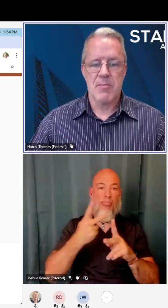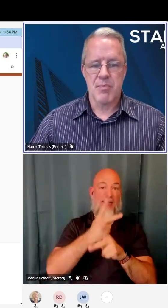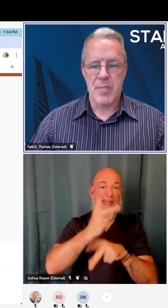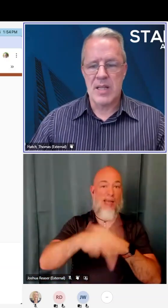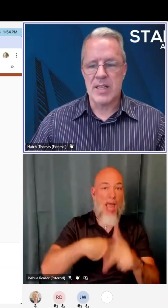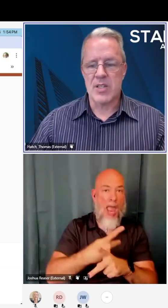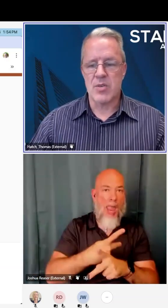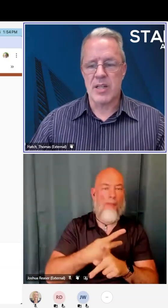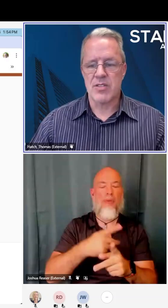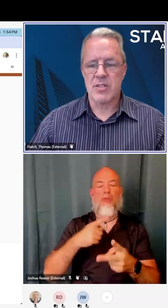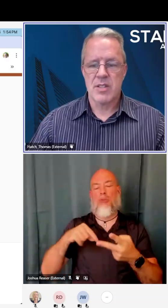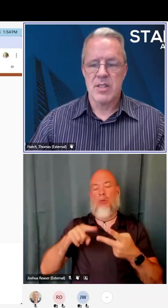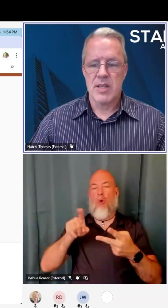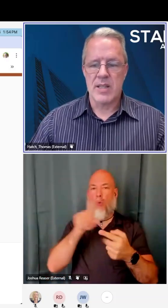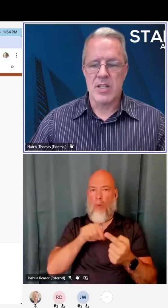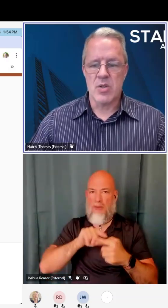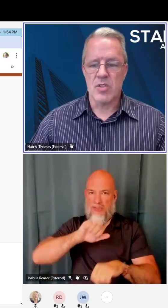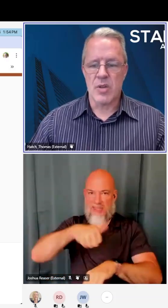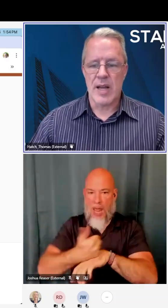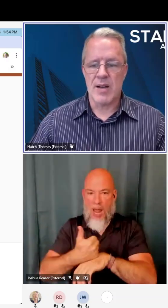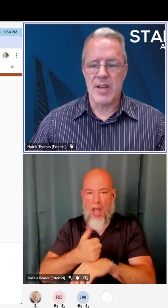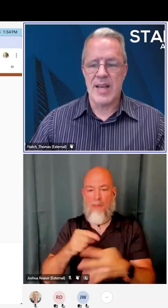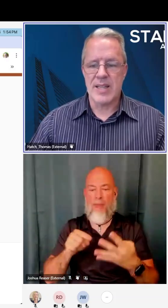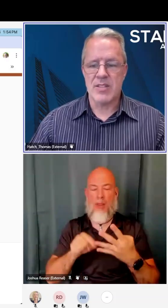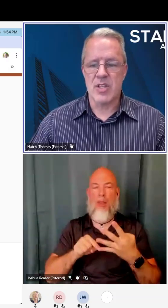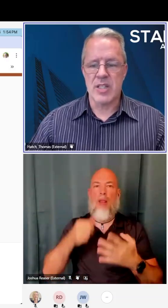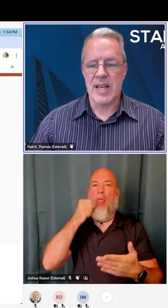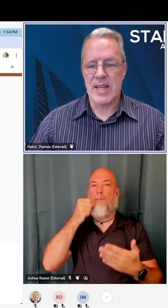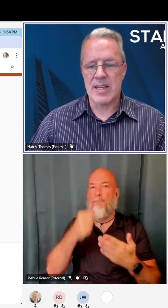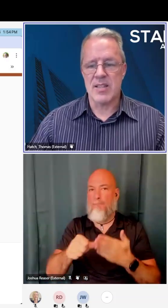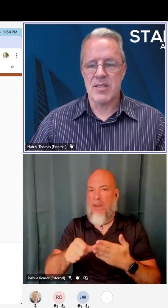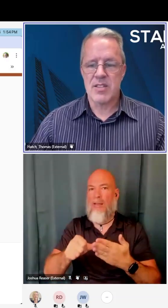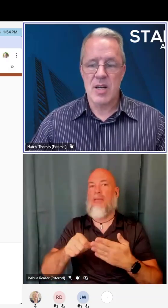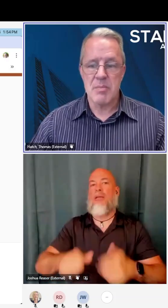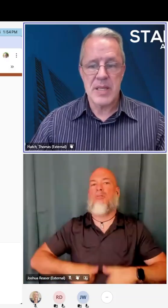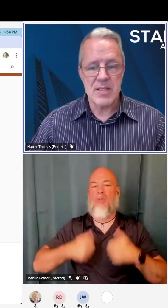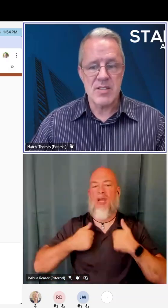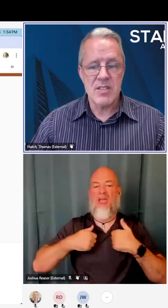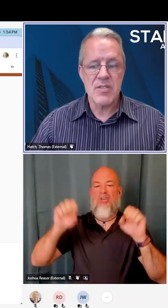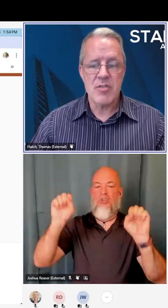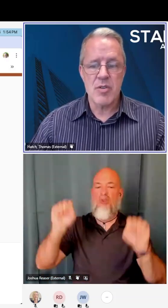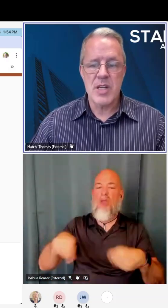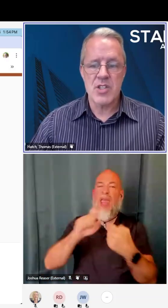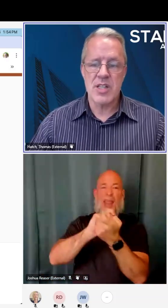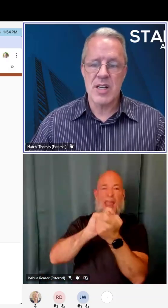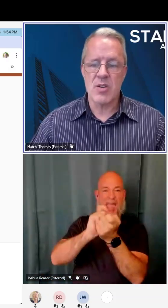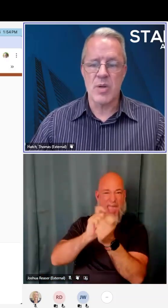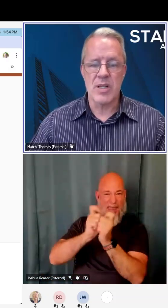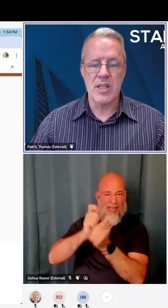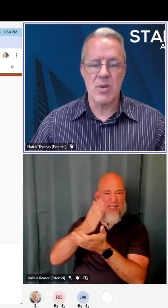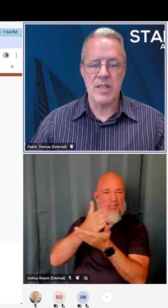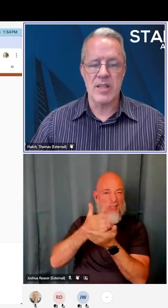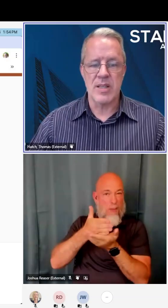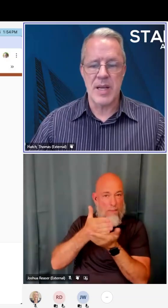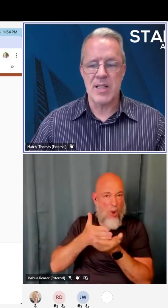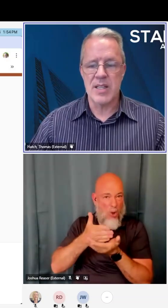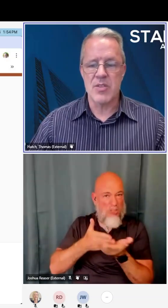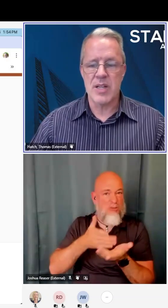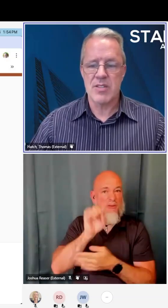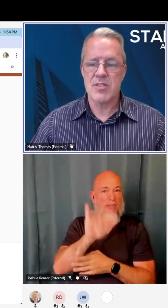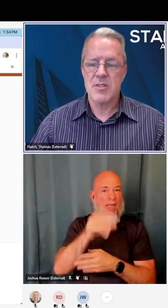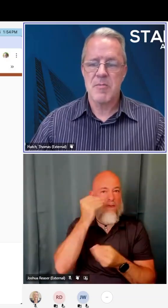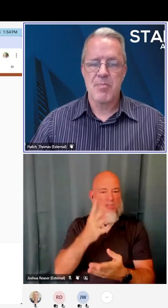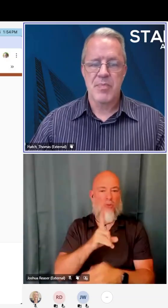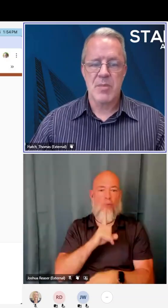up, mailing address, and then you also have edit. So you can edit some pieces of information here, really only the